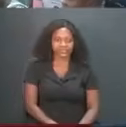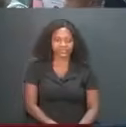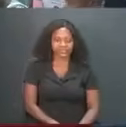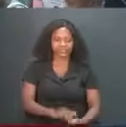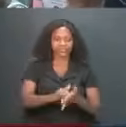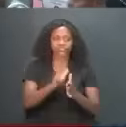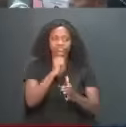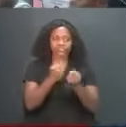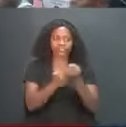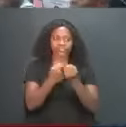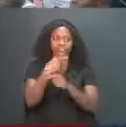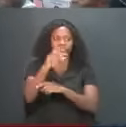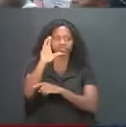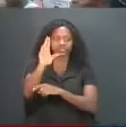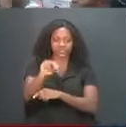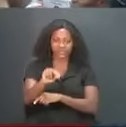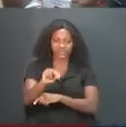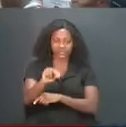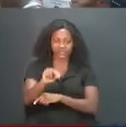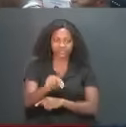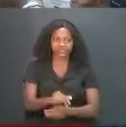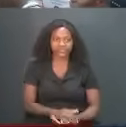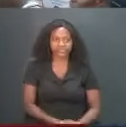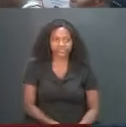Those against say no.